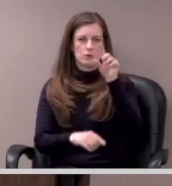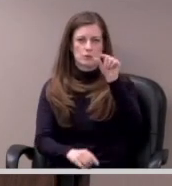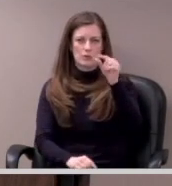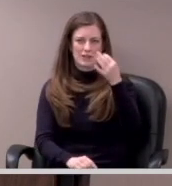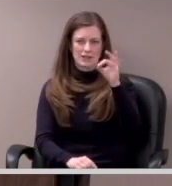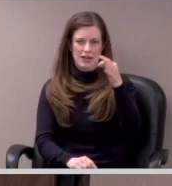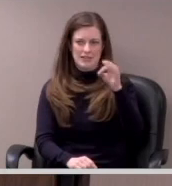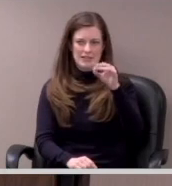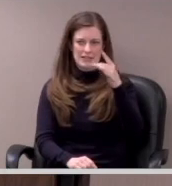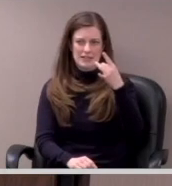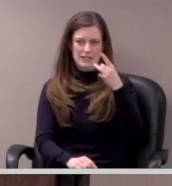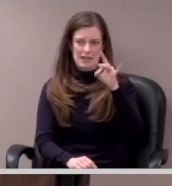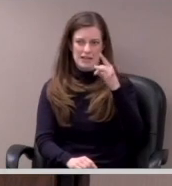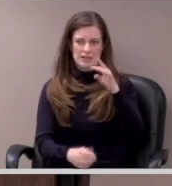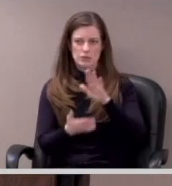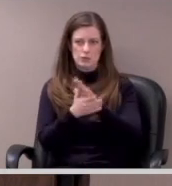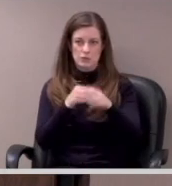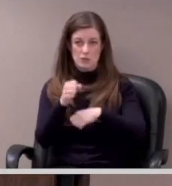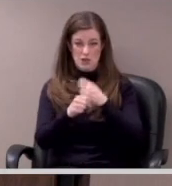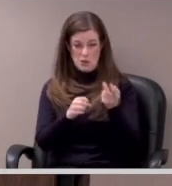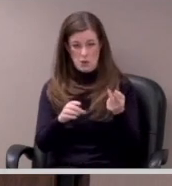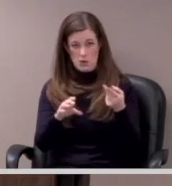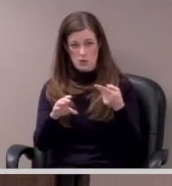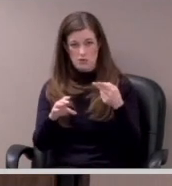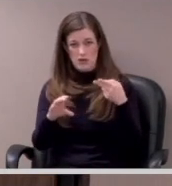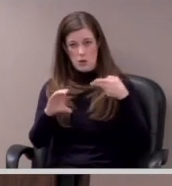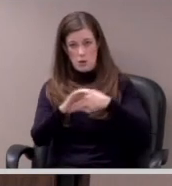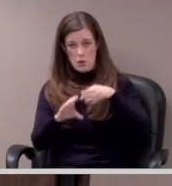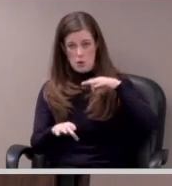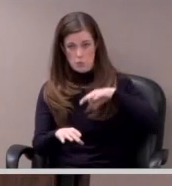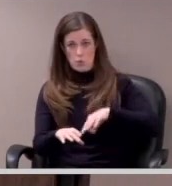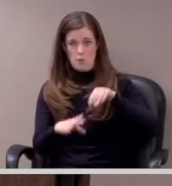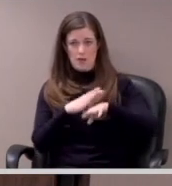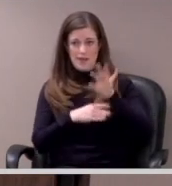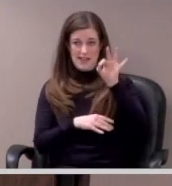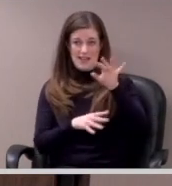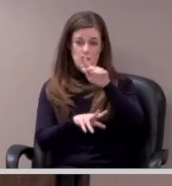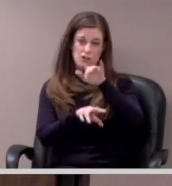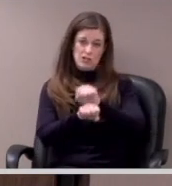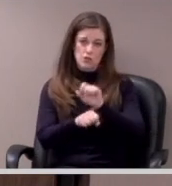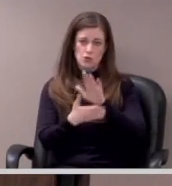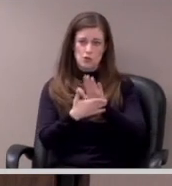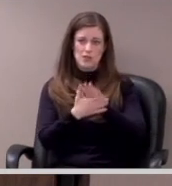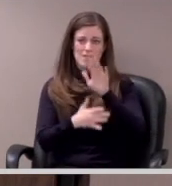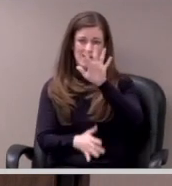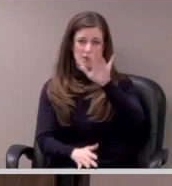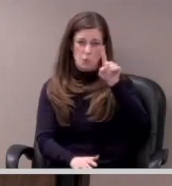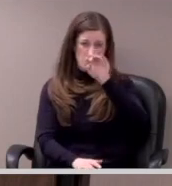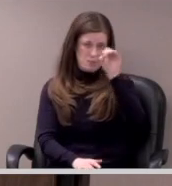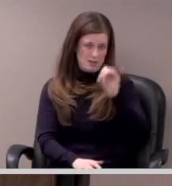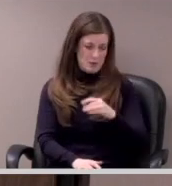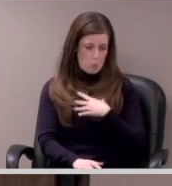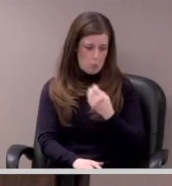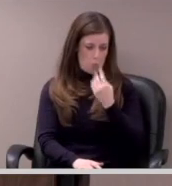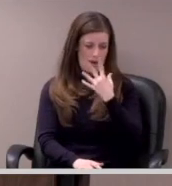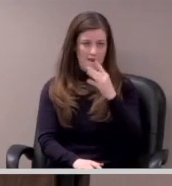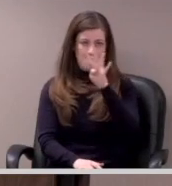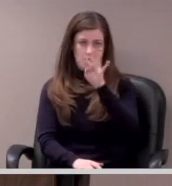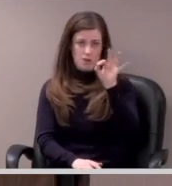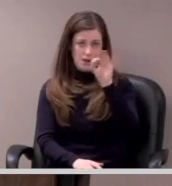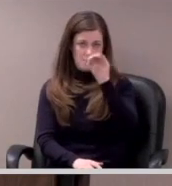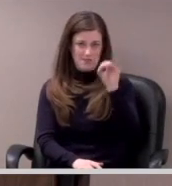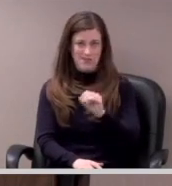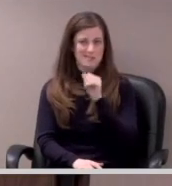year, enrollment in the 9 traditional schools was 51% white and 49% non-white.